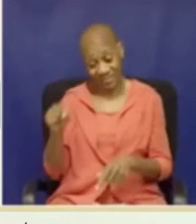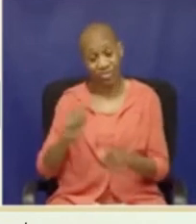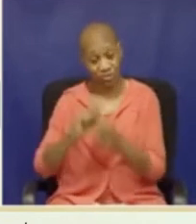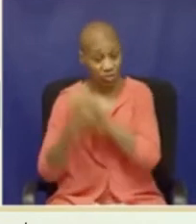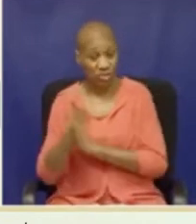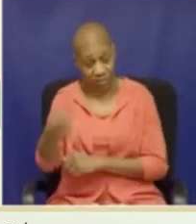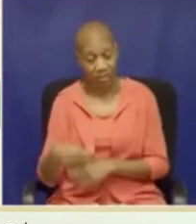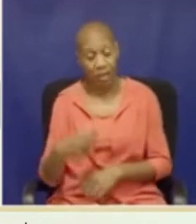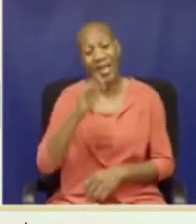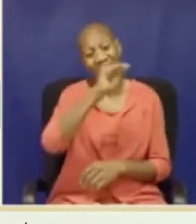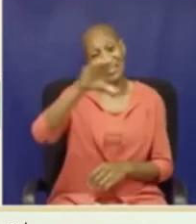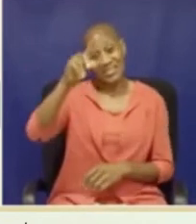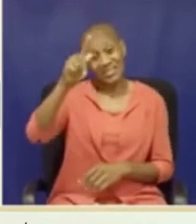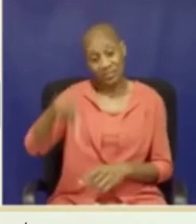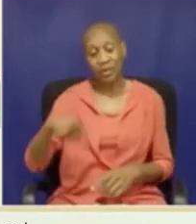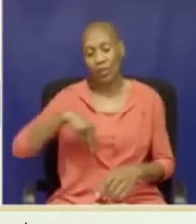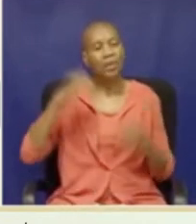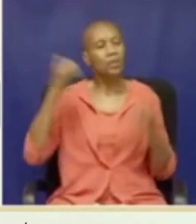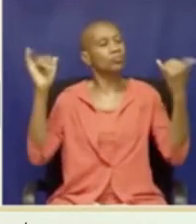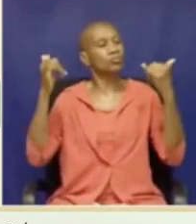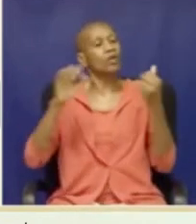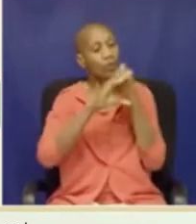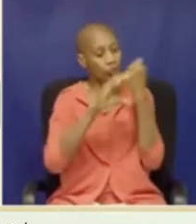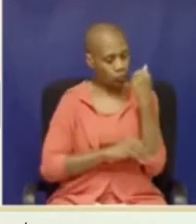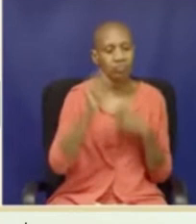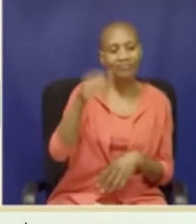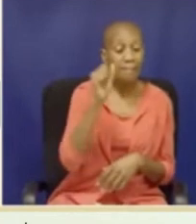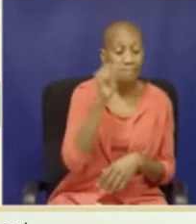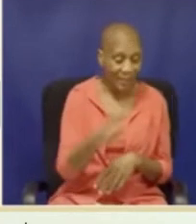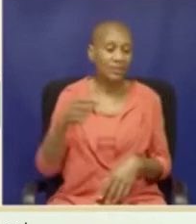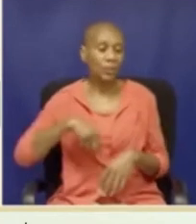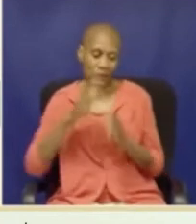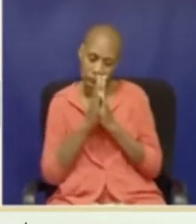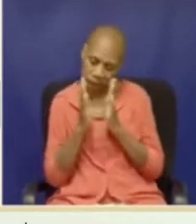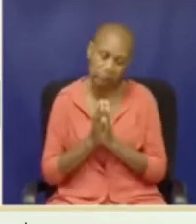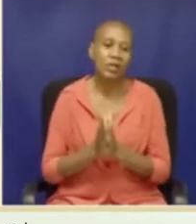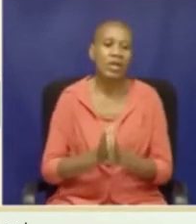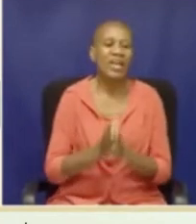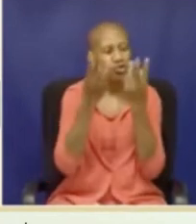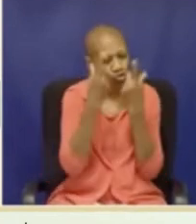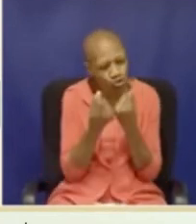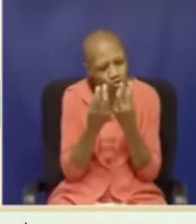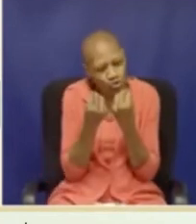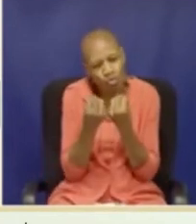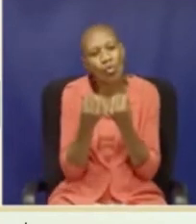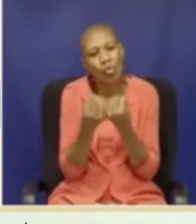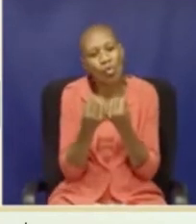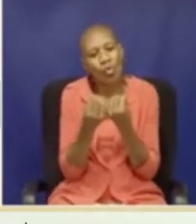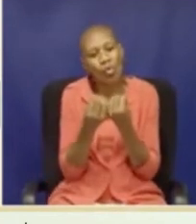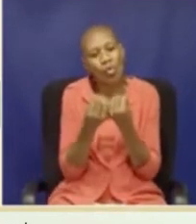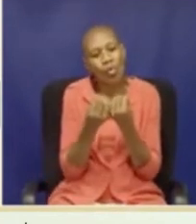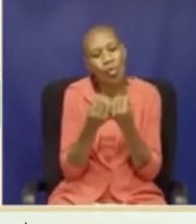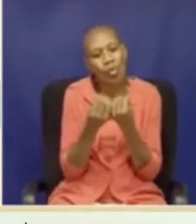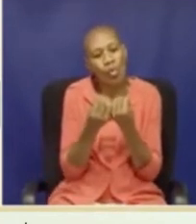believe this must change. As the ACDP, we celebrate the vision of the Constitution, but we also call for a fresh